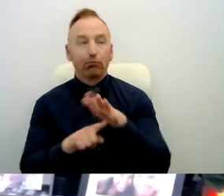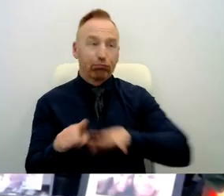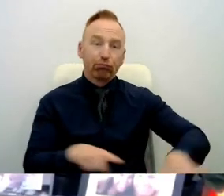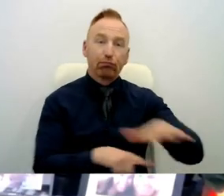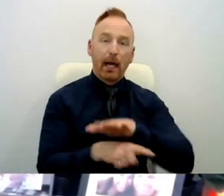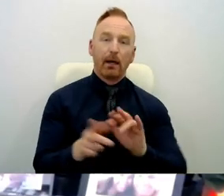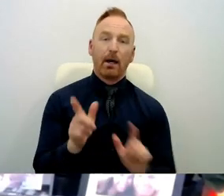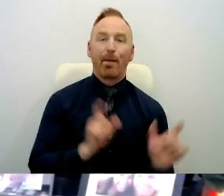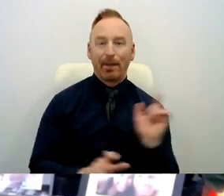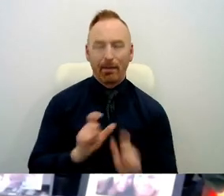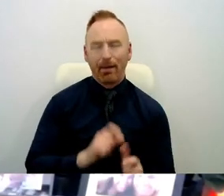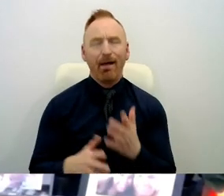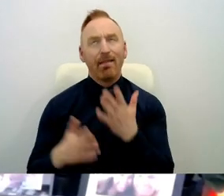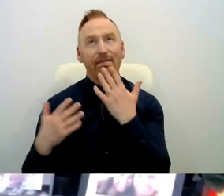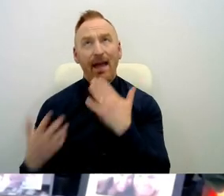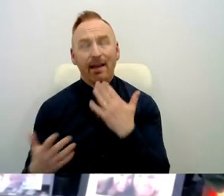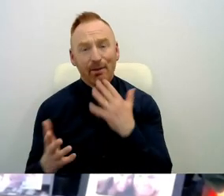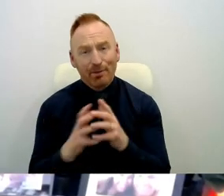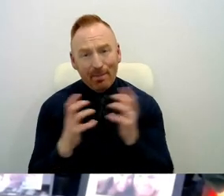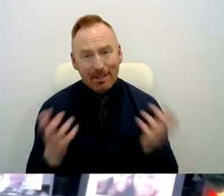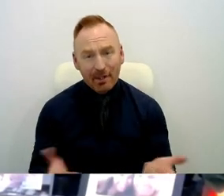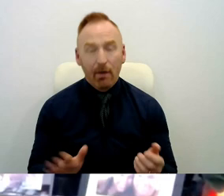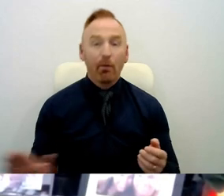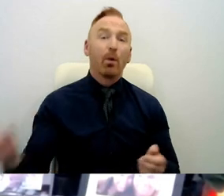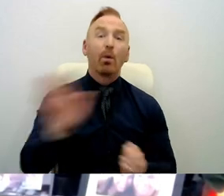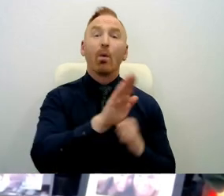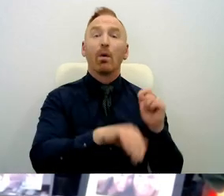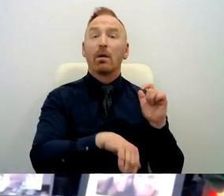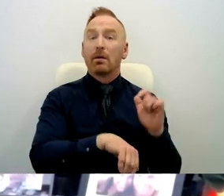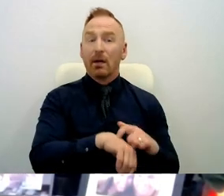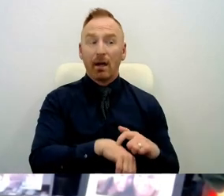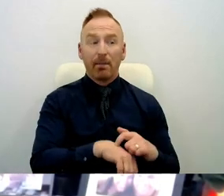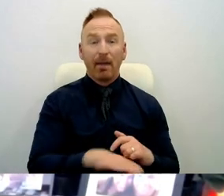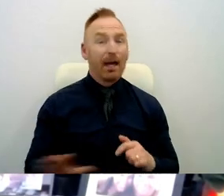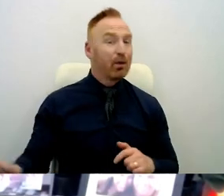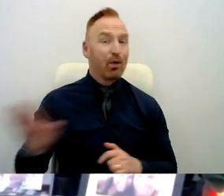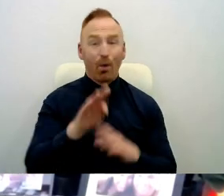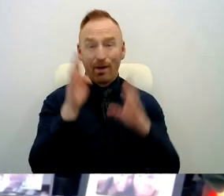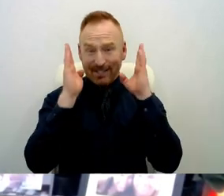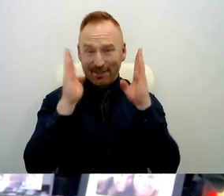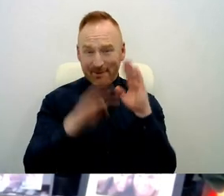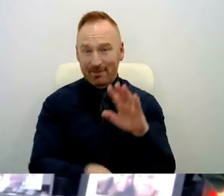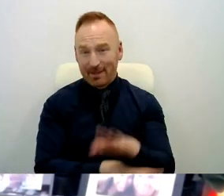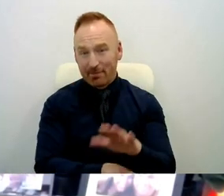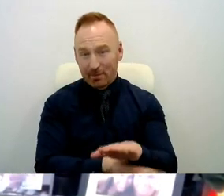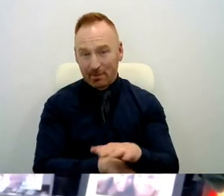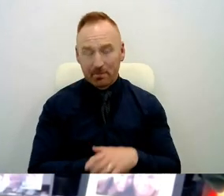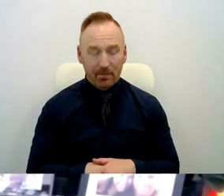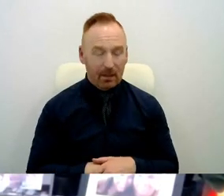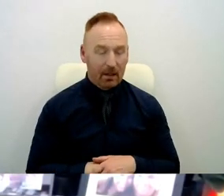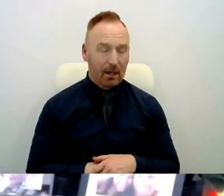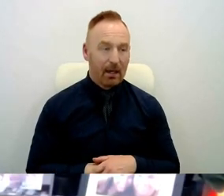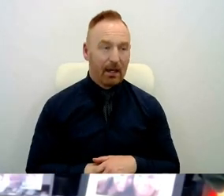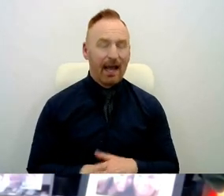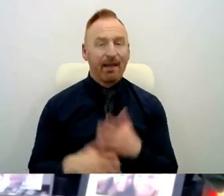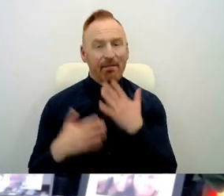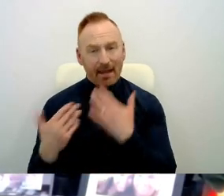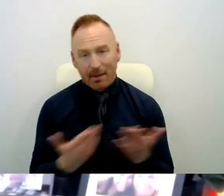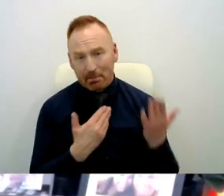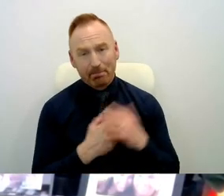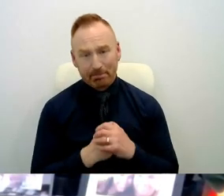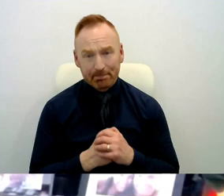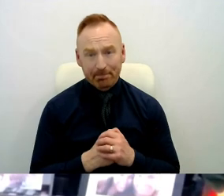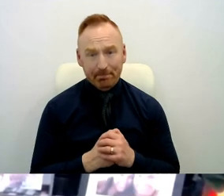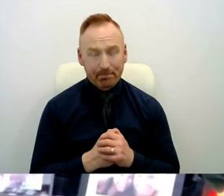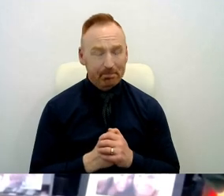people. Thank you so much for your time and your attention this afternoon, and